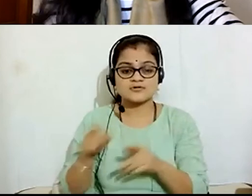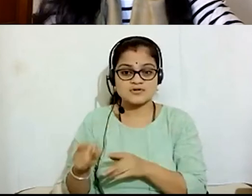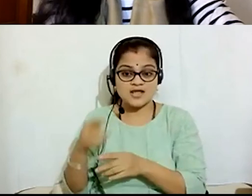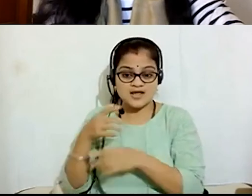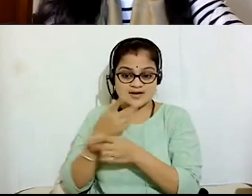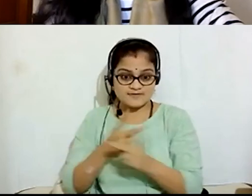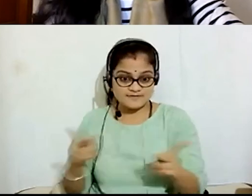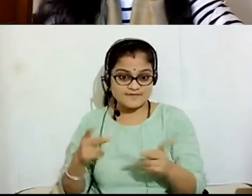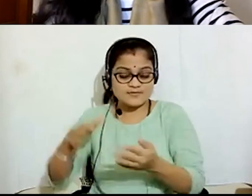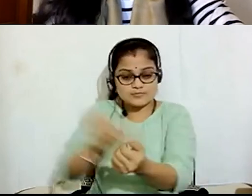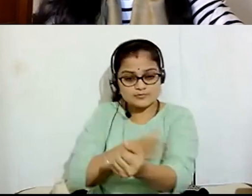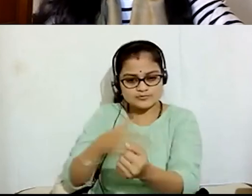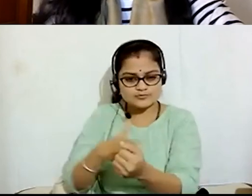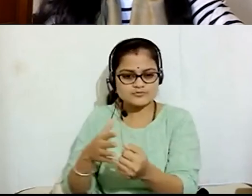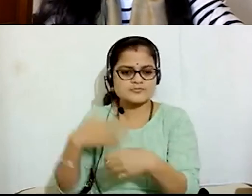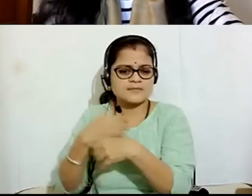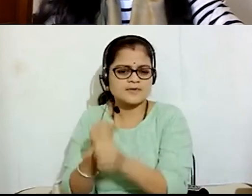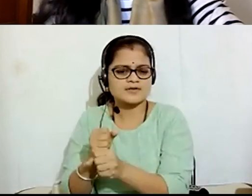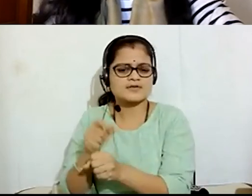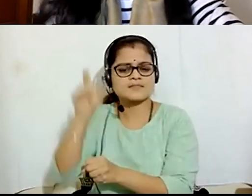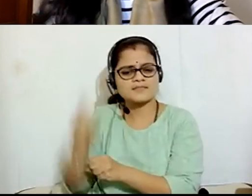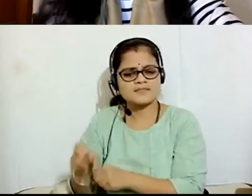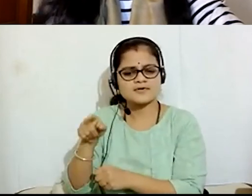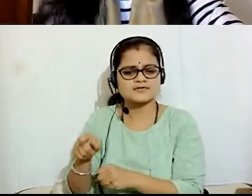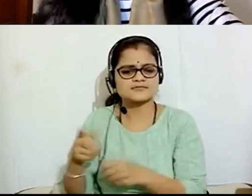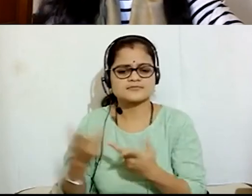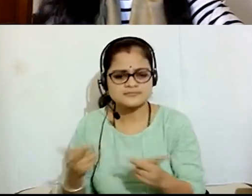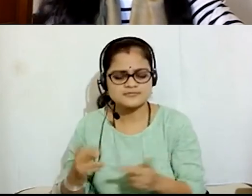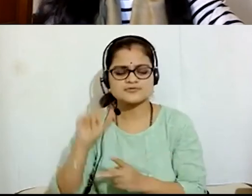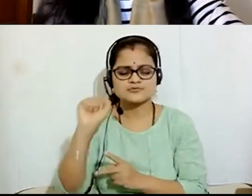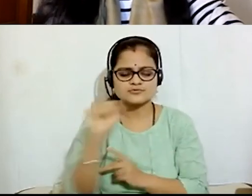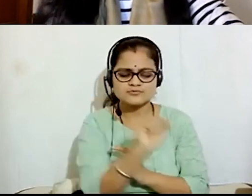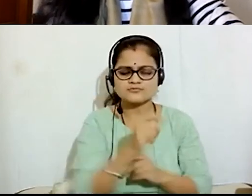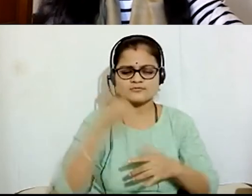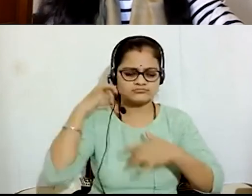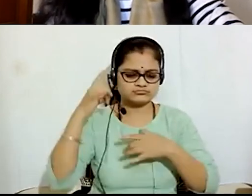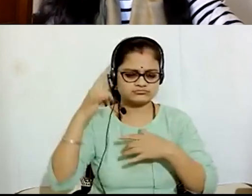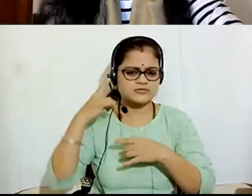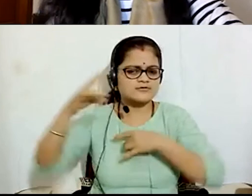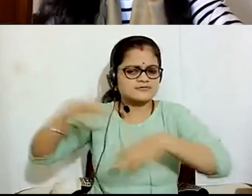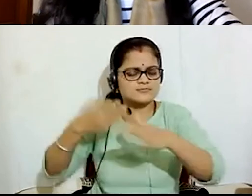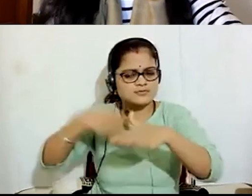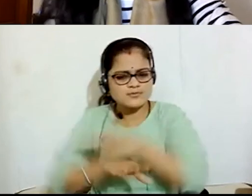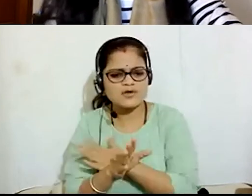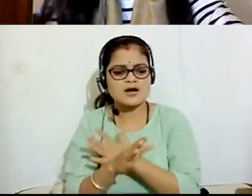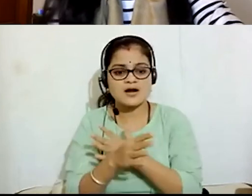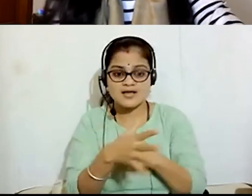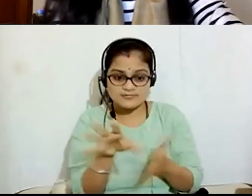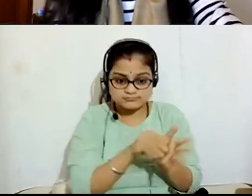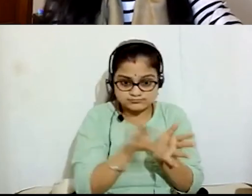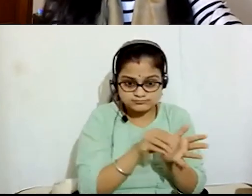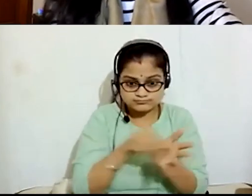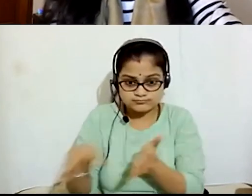producers capture the sounds that best define their city and create music with it. From the noise